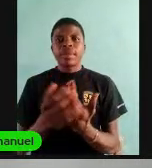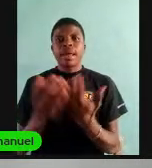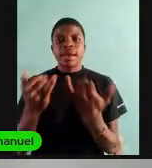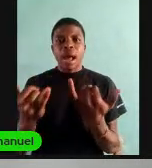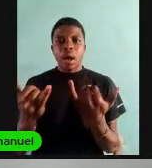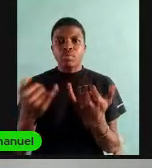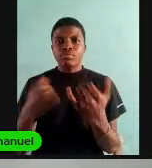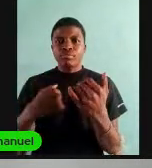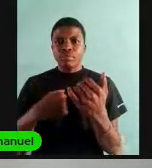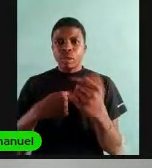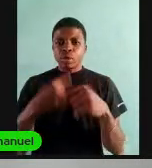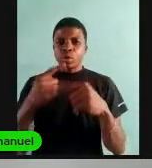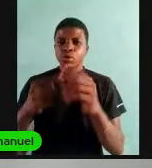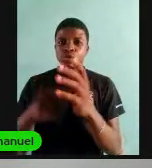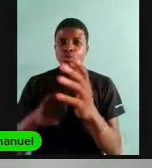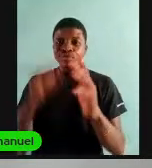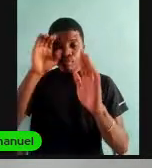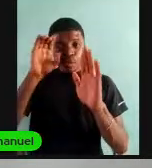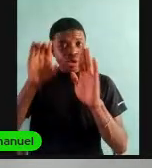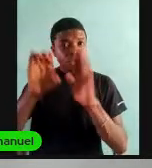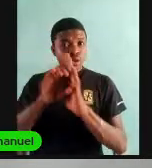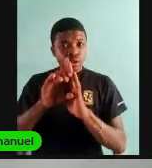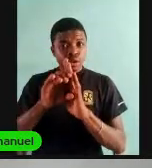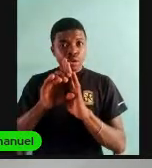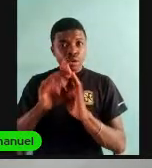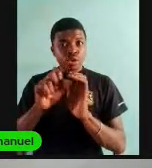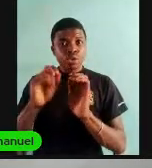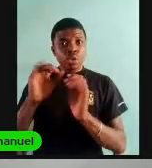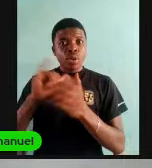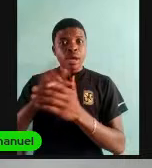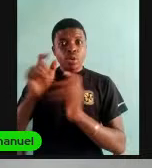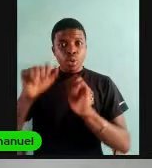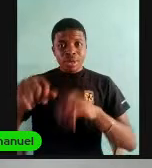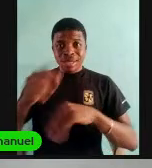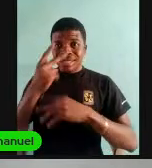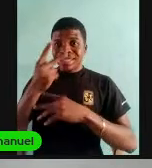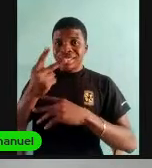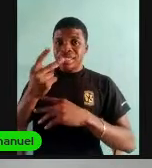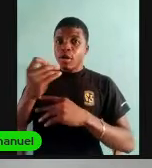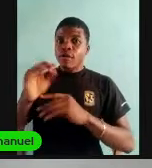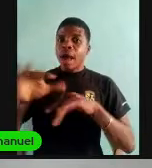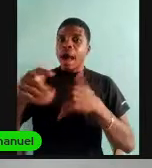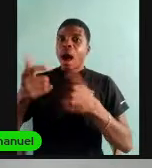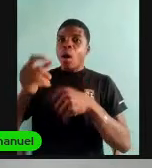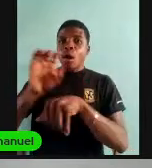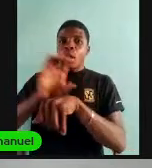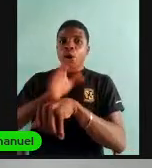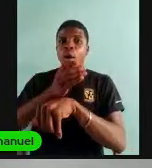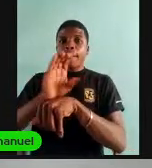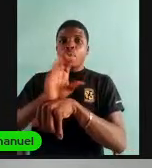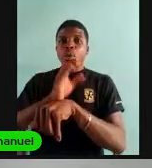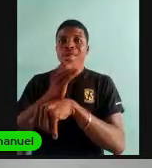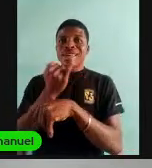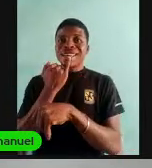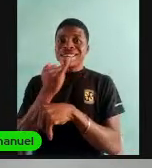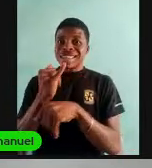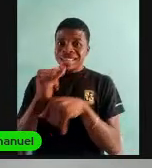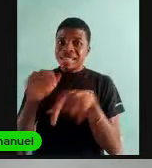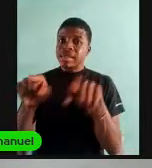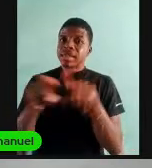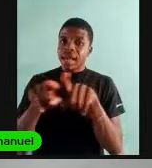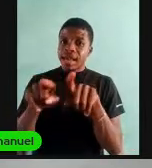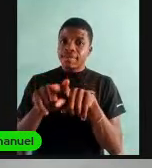are. So you can see this is stock computers here. Some of our modern